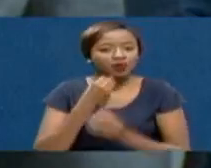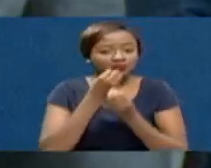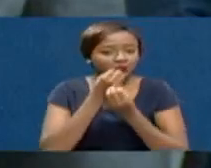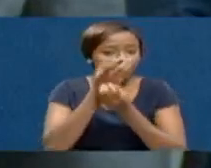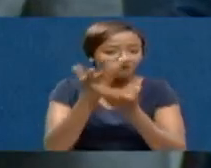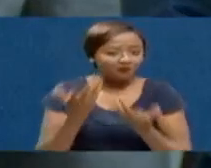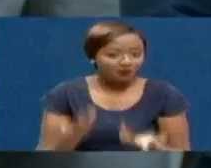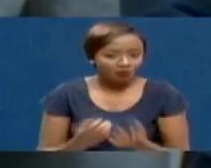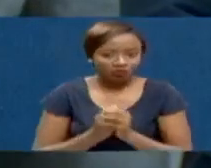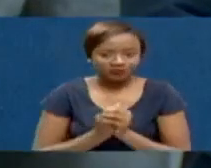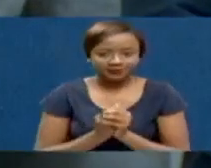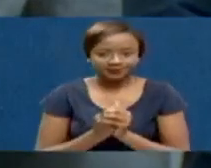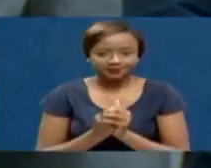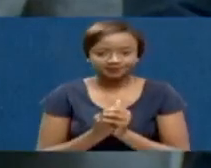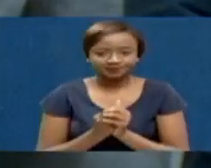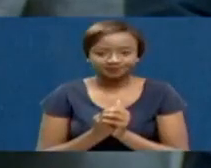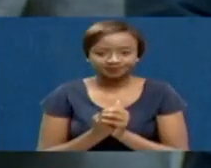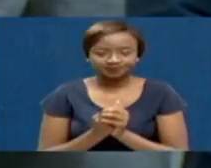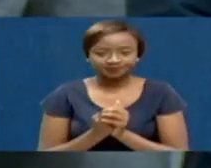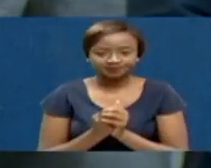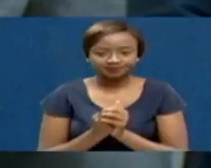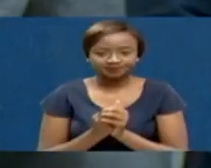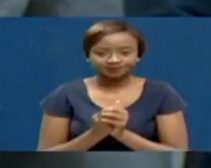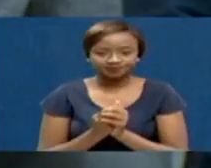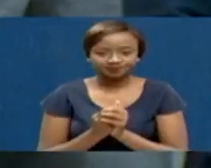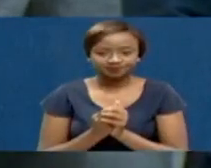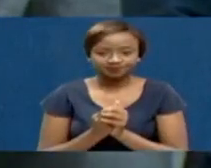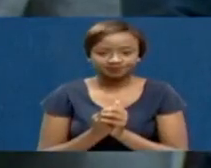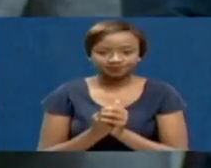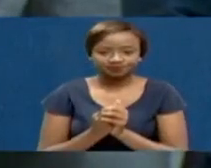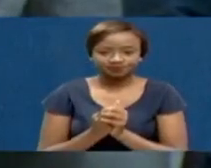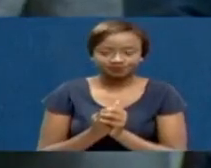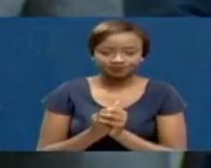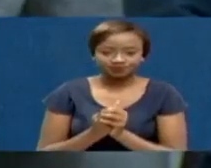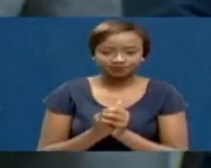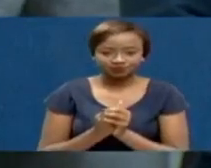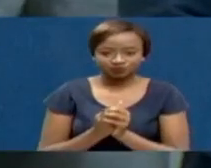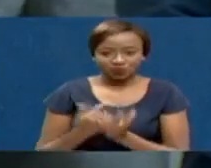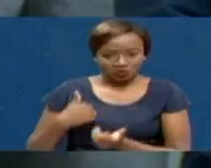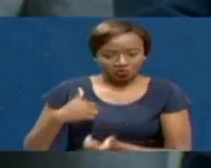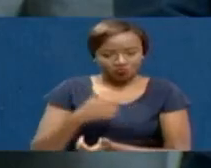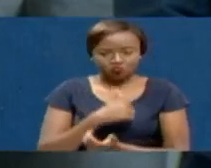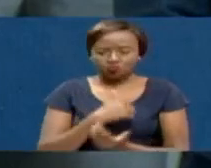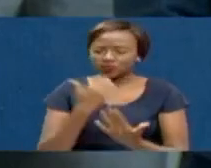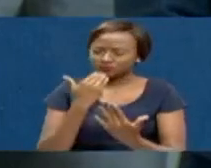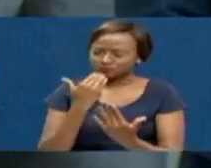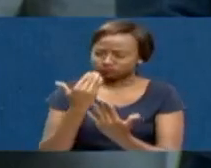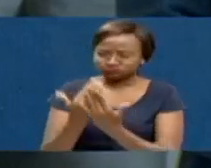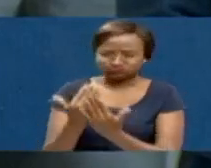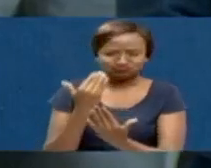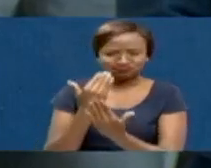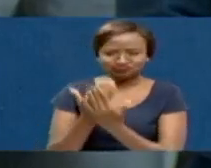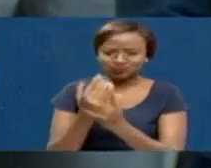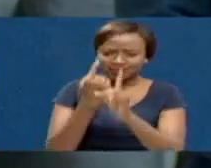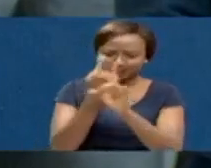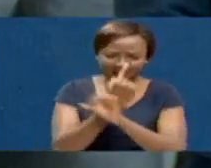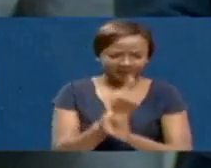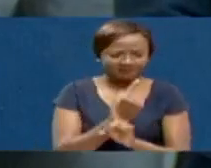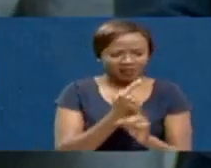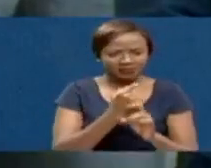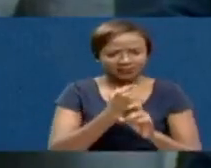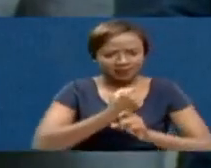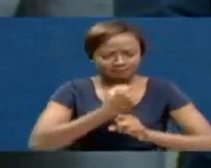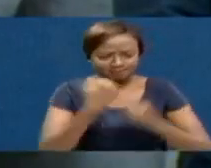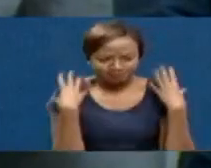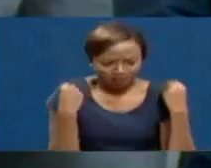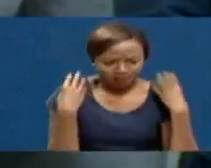say that as NAC, we are particularly grateful to the initiatives of the private sector and